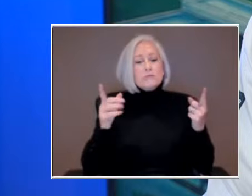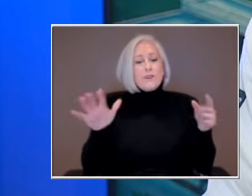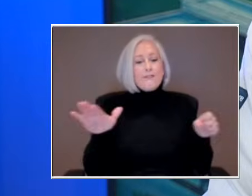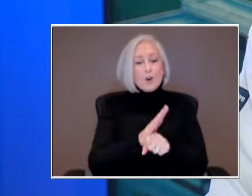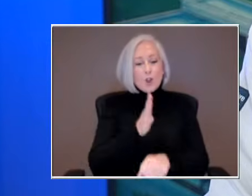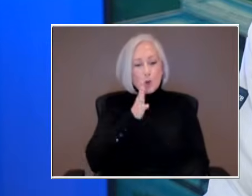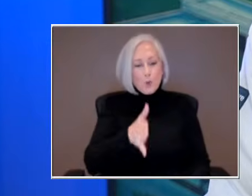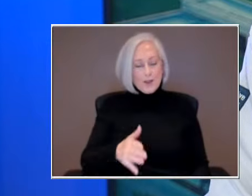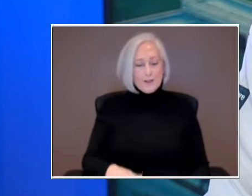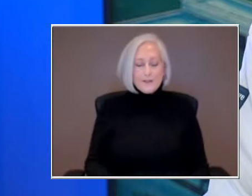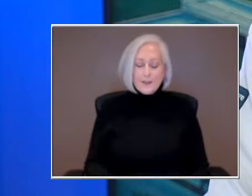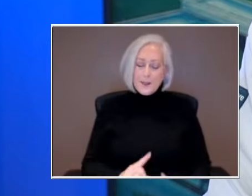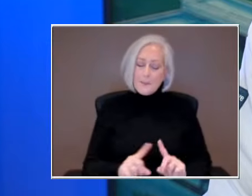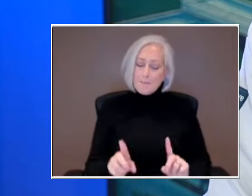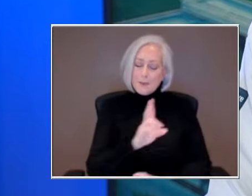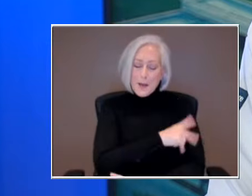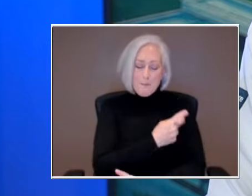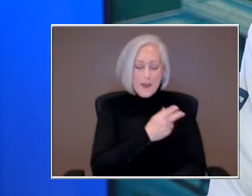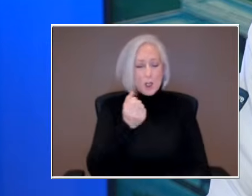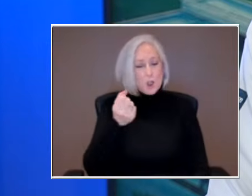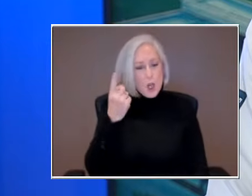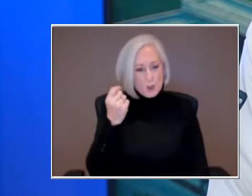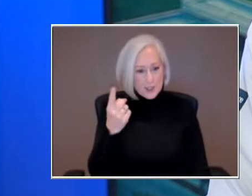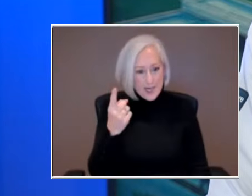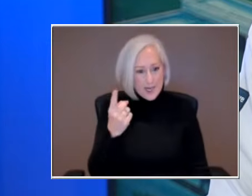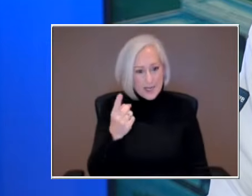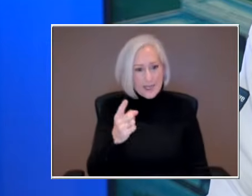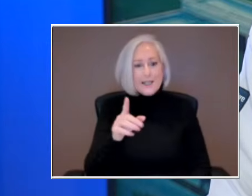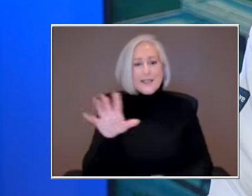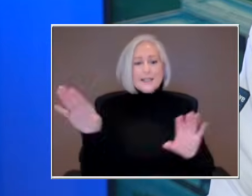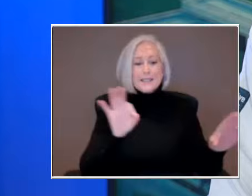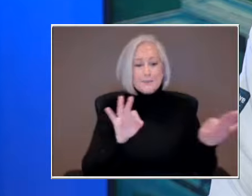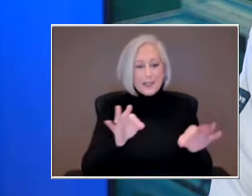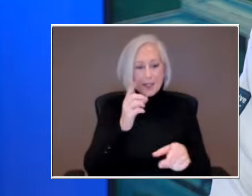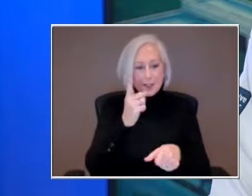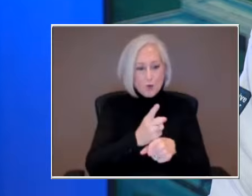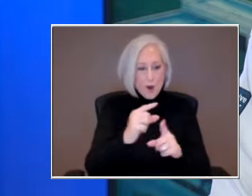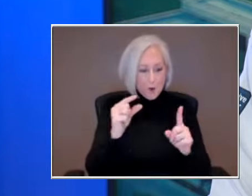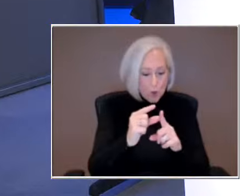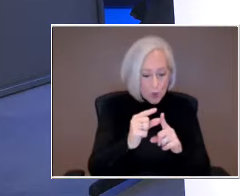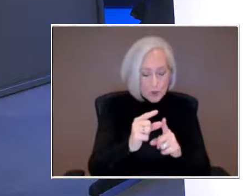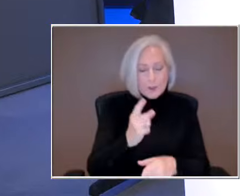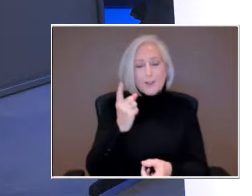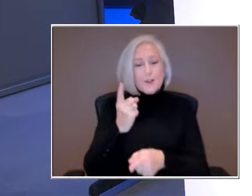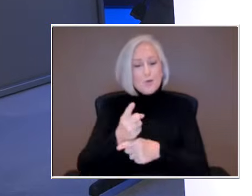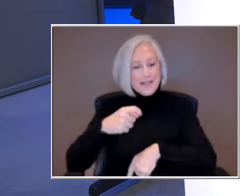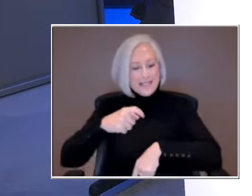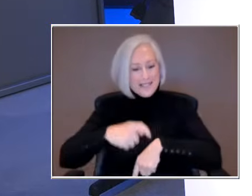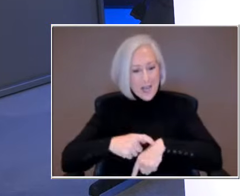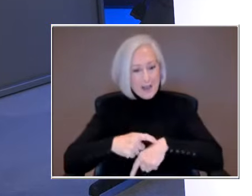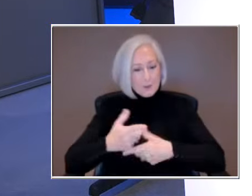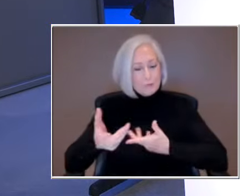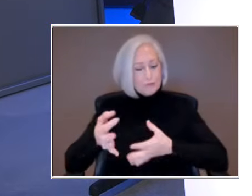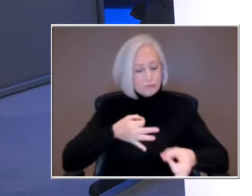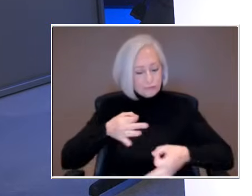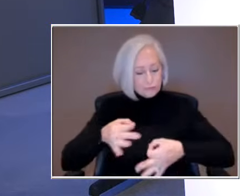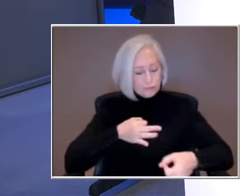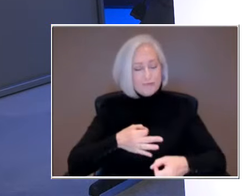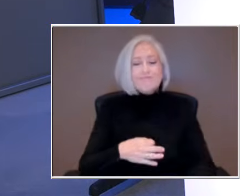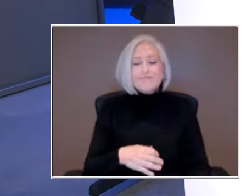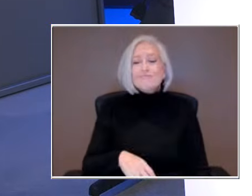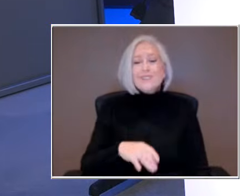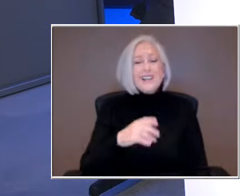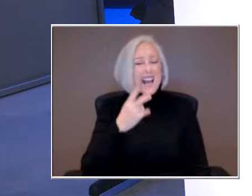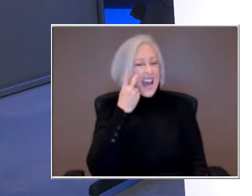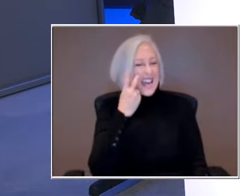patients can understand this. It's the right words and the right amount of time to make it happen. The bedside manner. Absolutely. And I could see it right